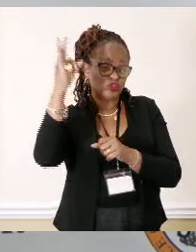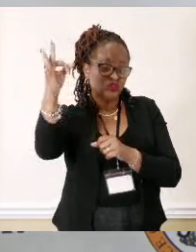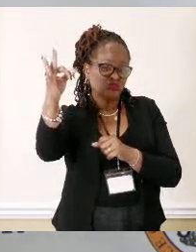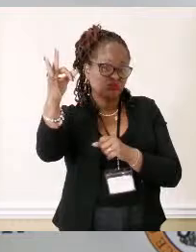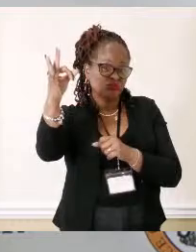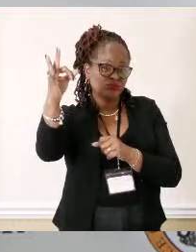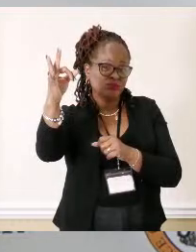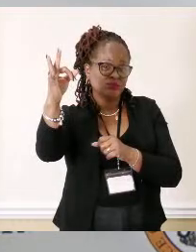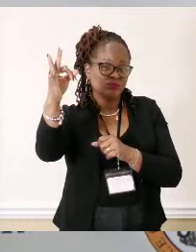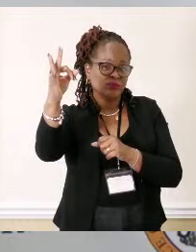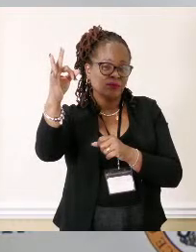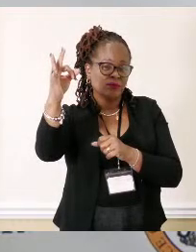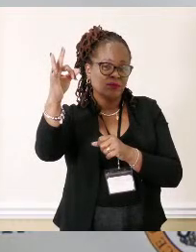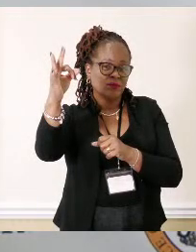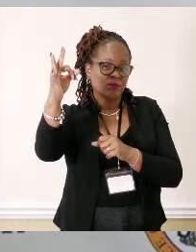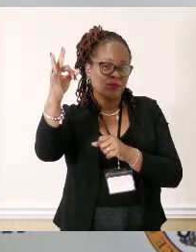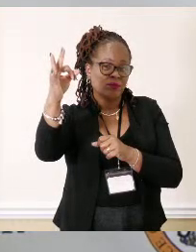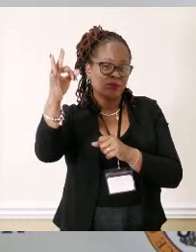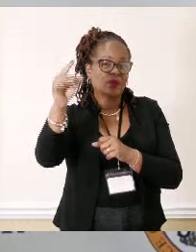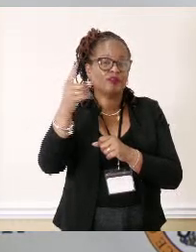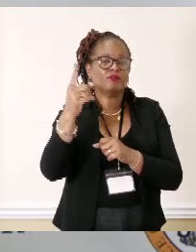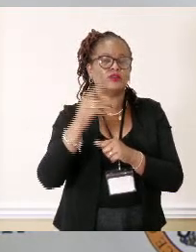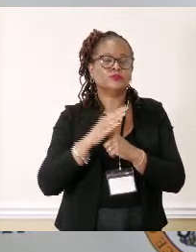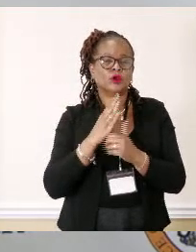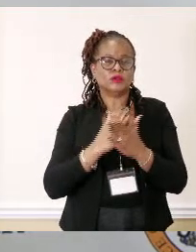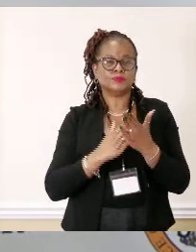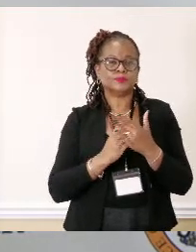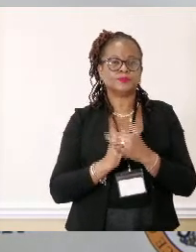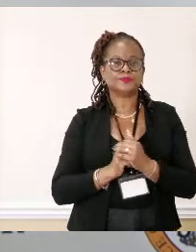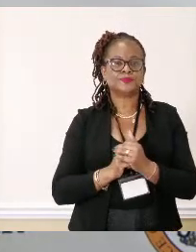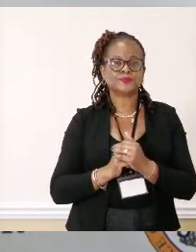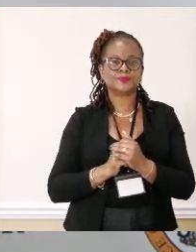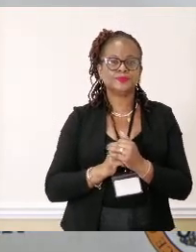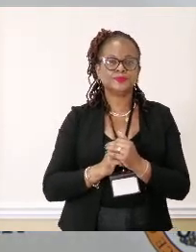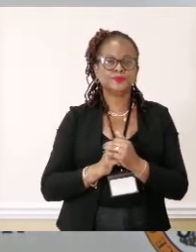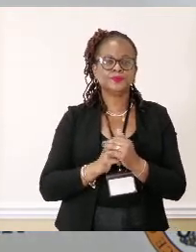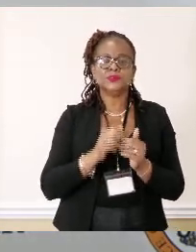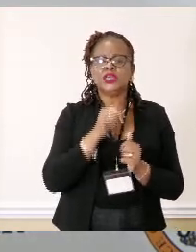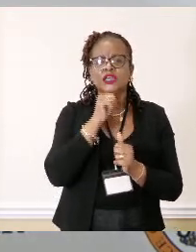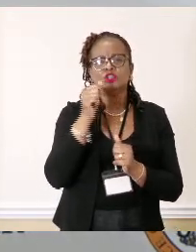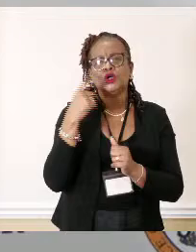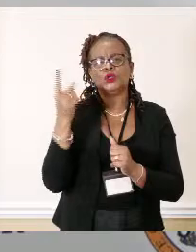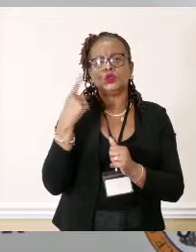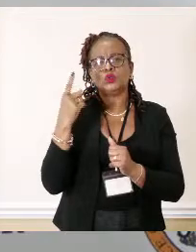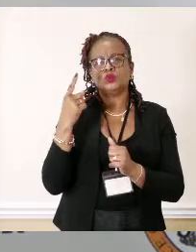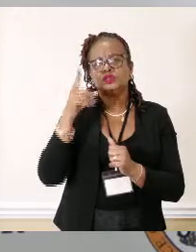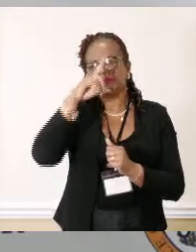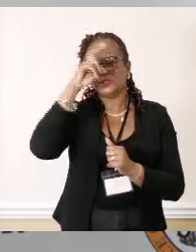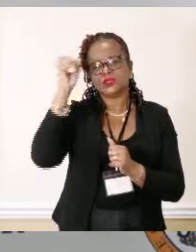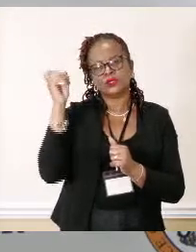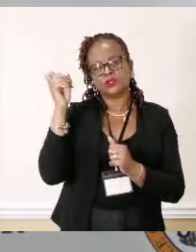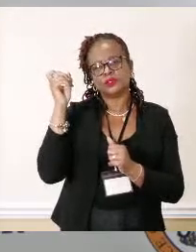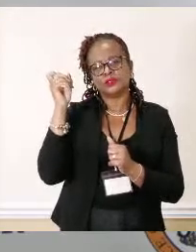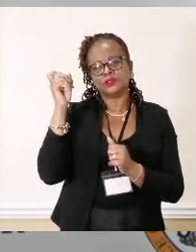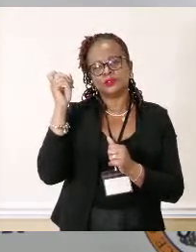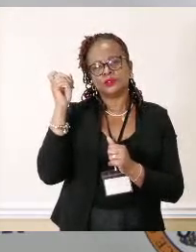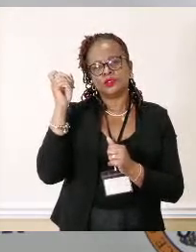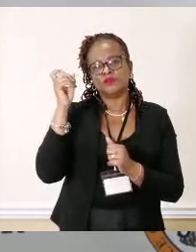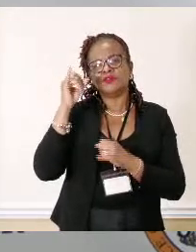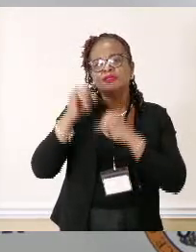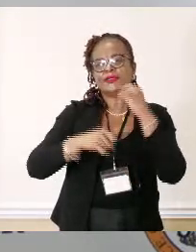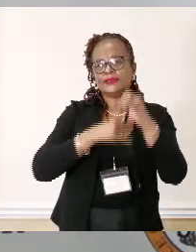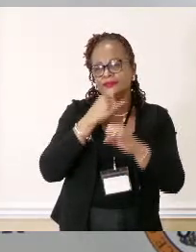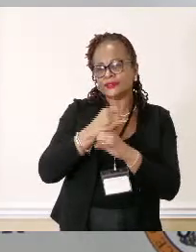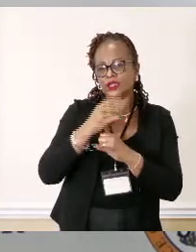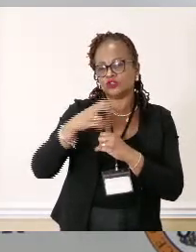That's a multi-part question. The first part, it is not only due to